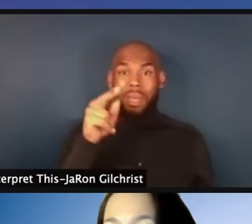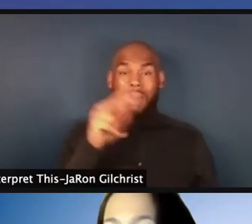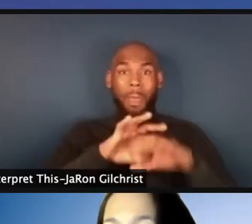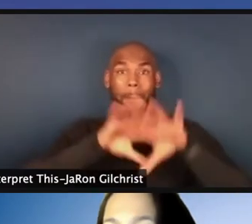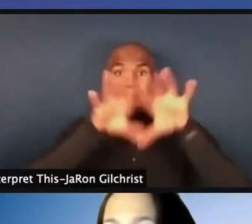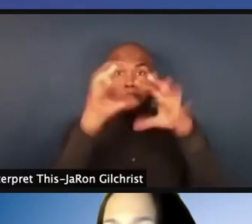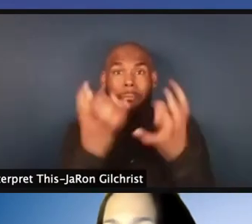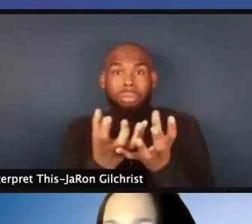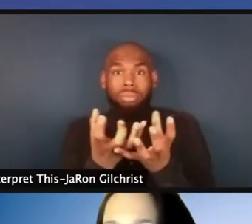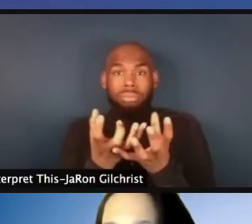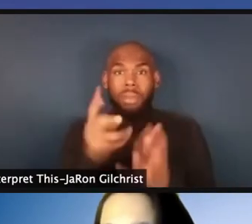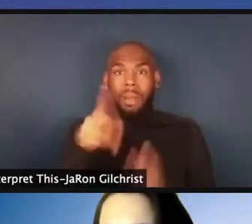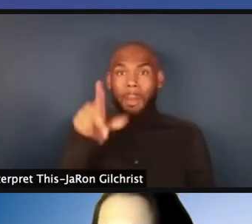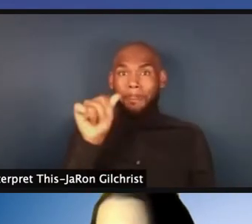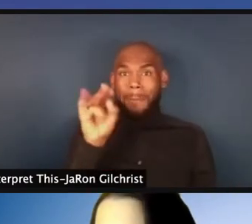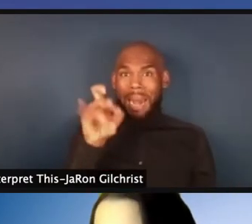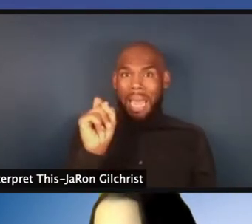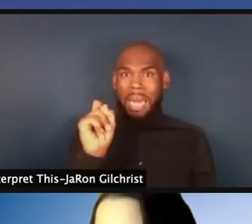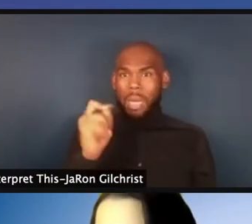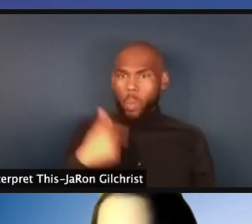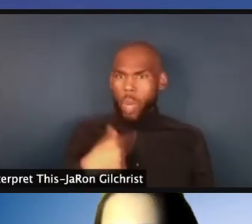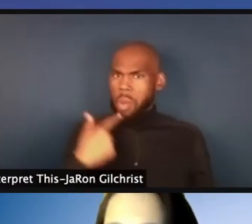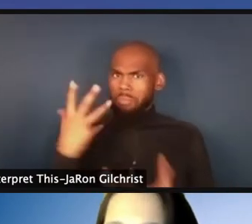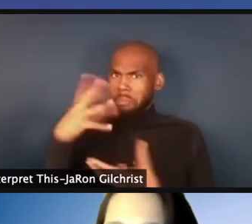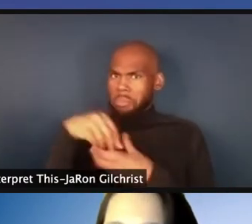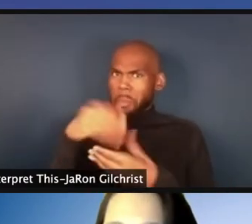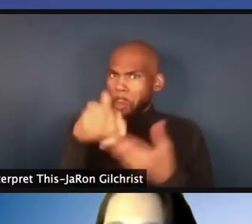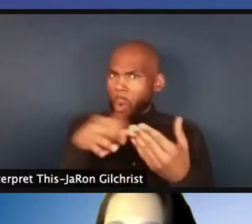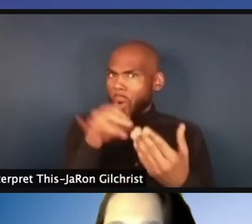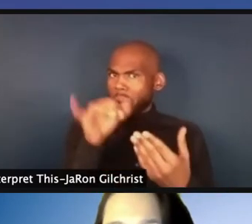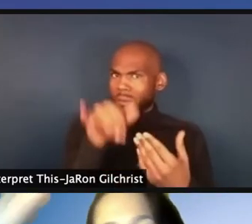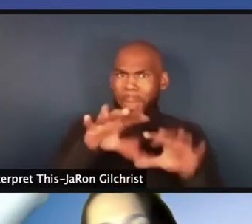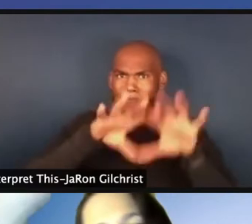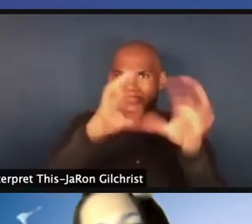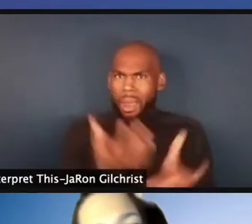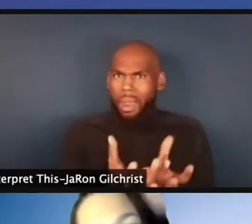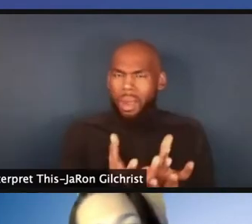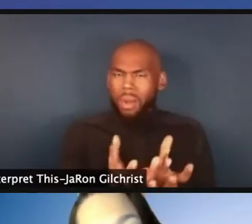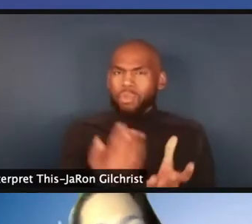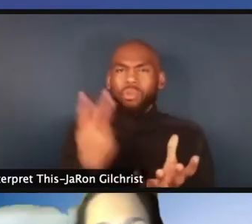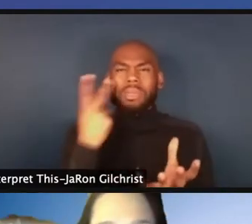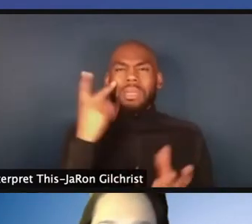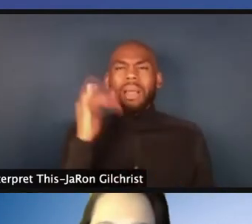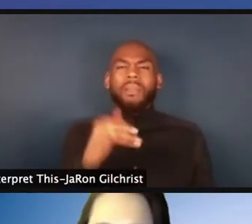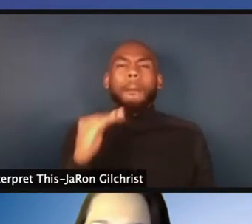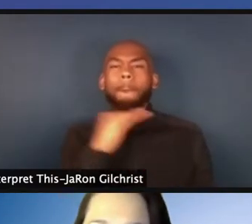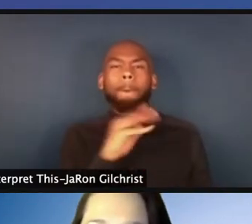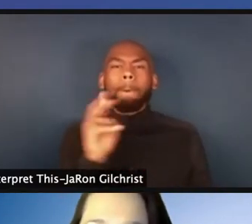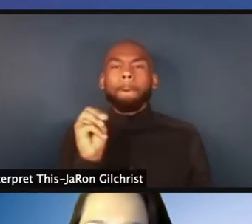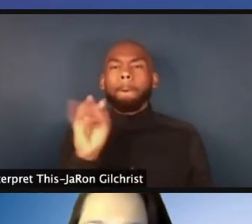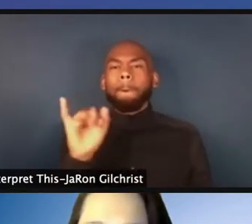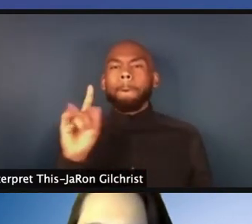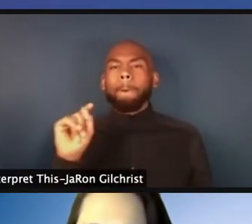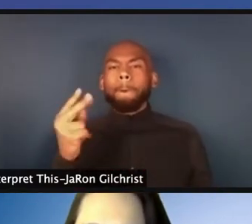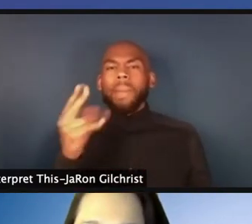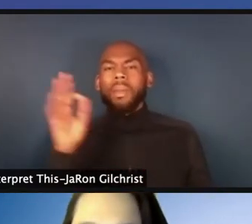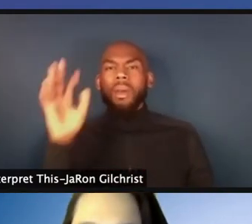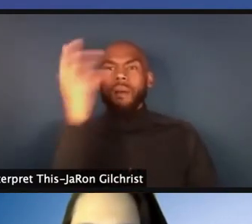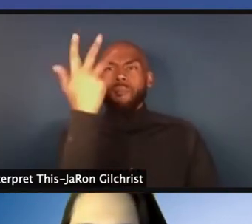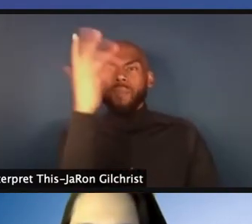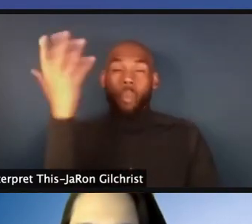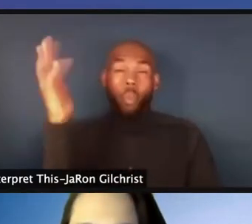are part of that planet. So seeing, you know, this kind of myth of the wilderness, which is an act of erasure when